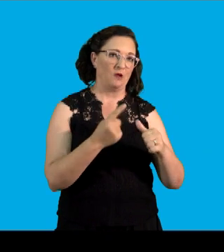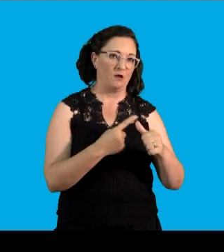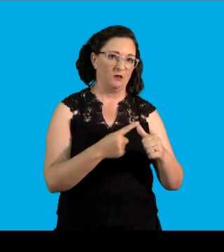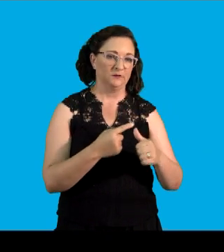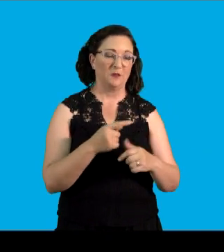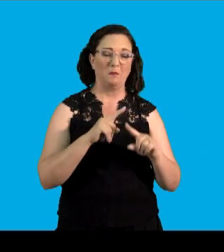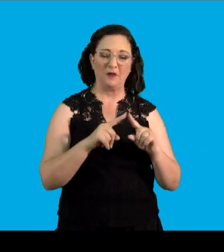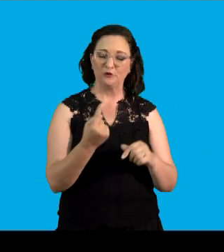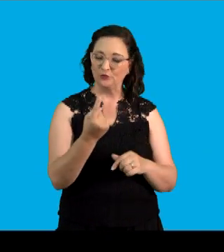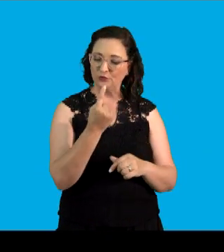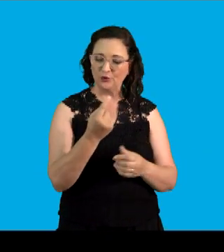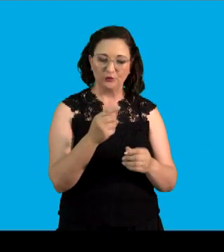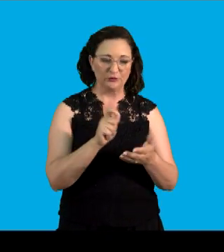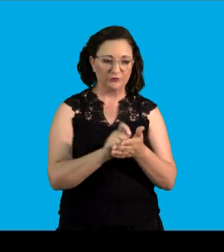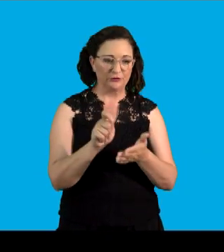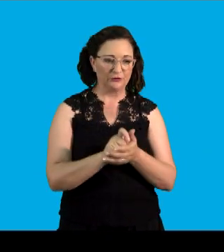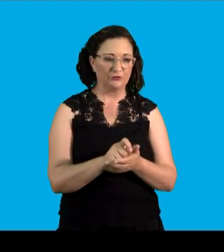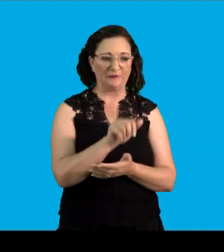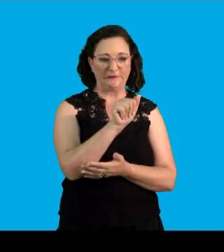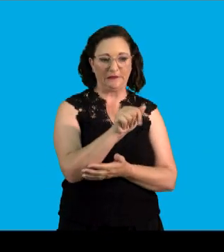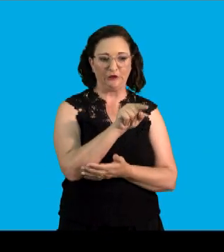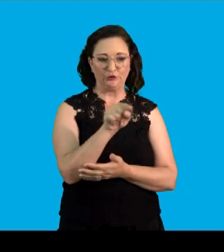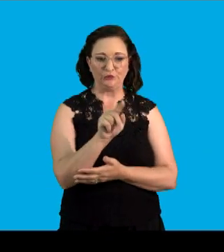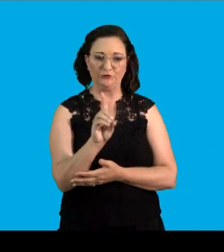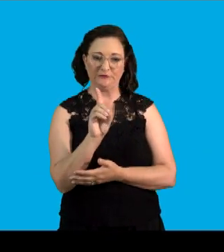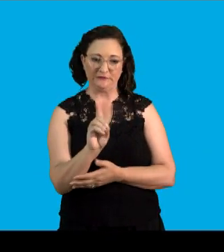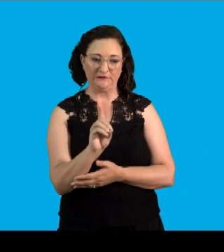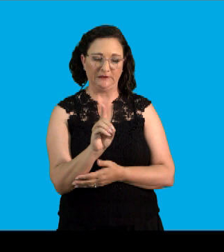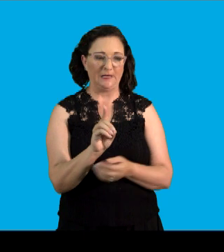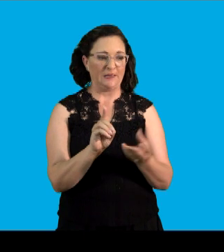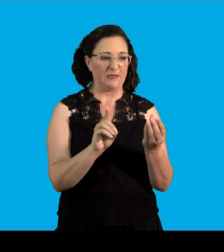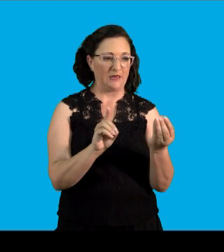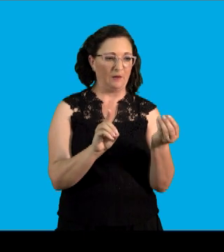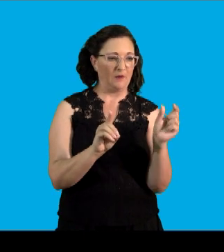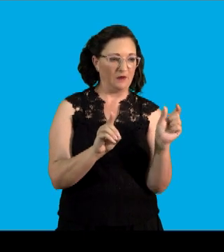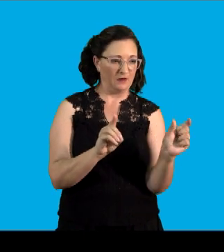write only the letter A to D next to the question numbers